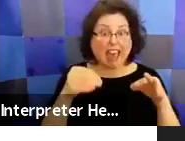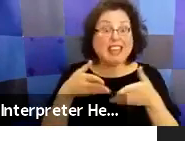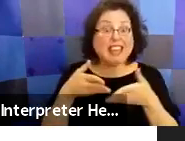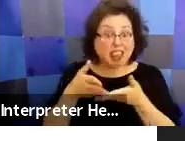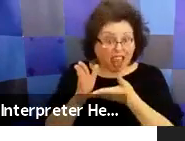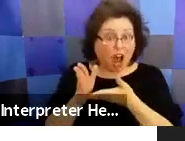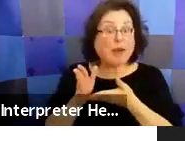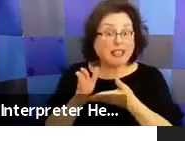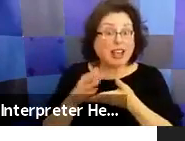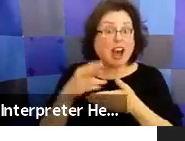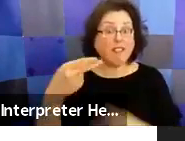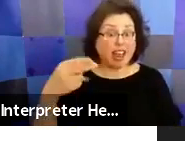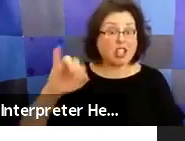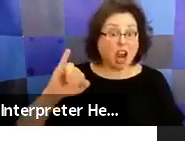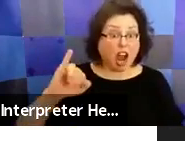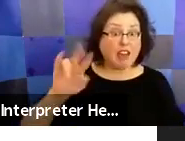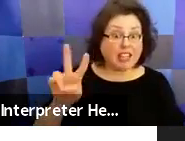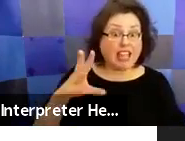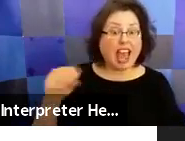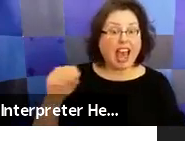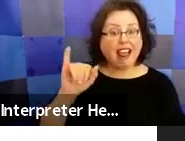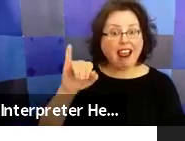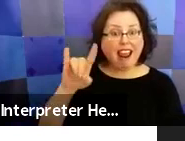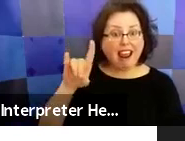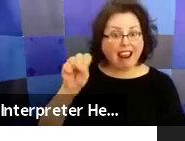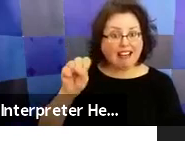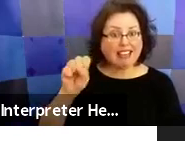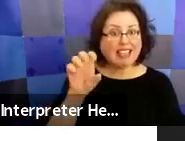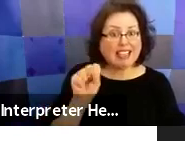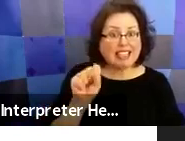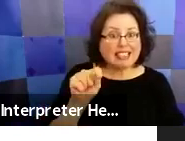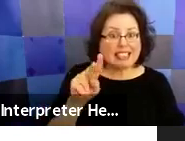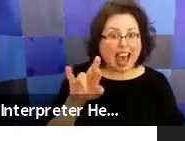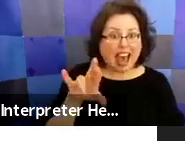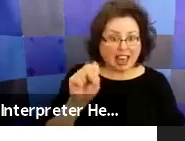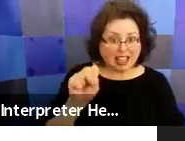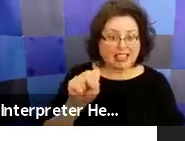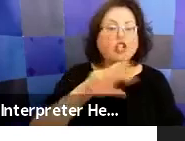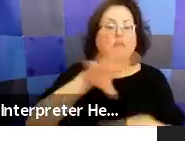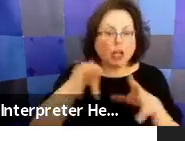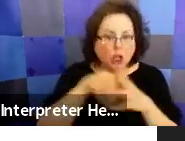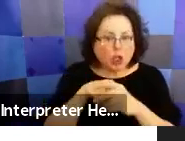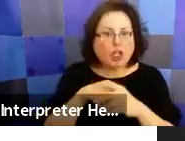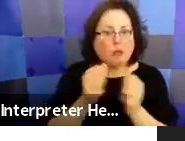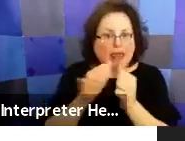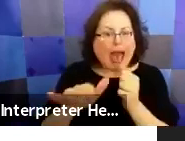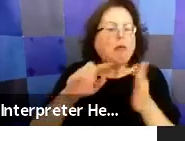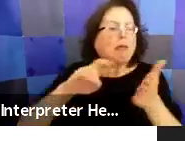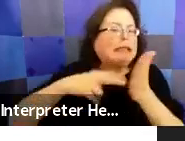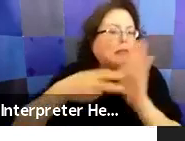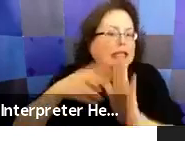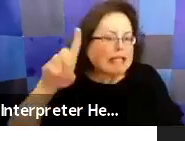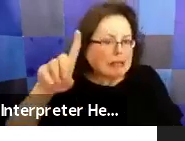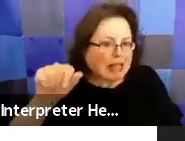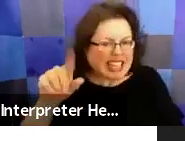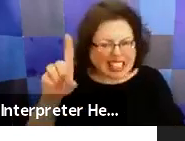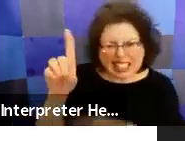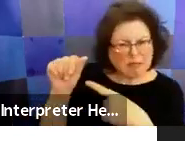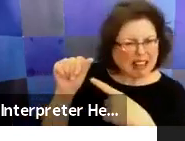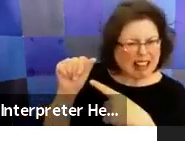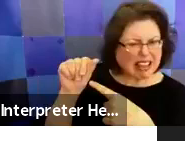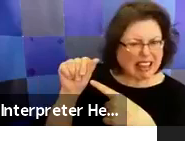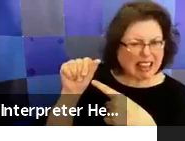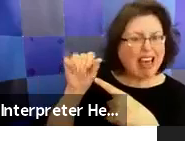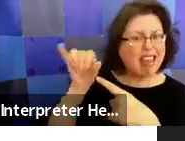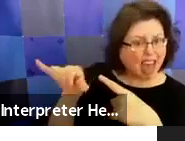of HIV and AIDS status to be included within the definition of disability. Because remember, disability was